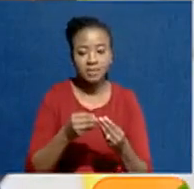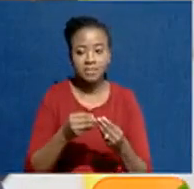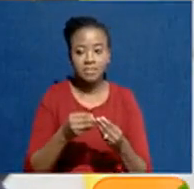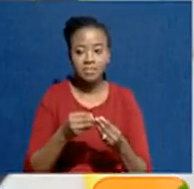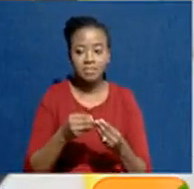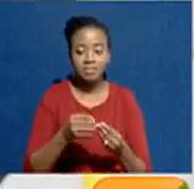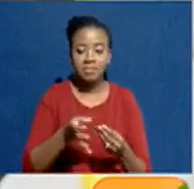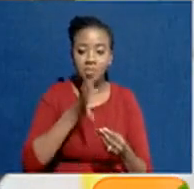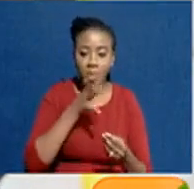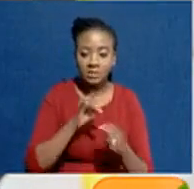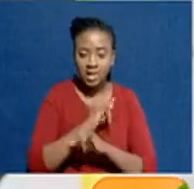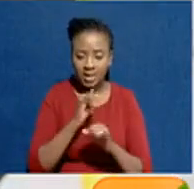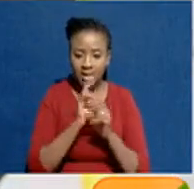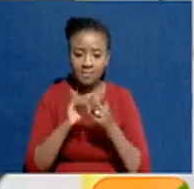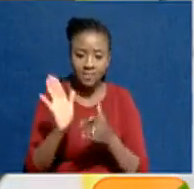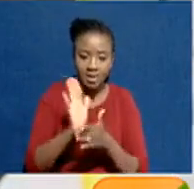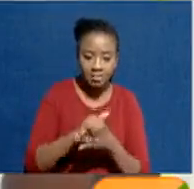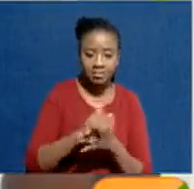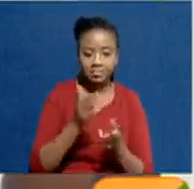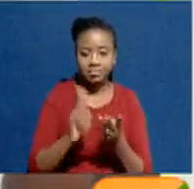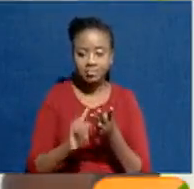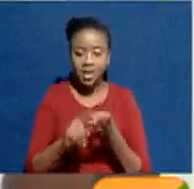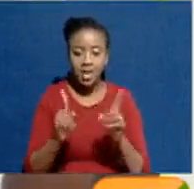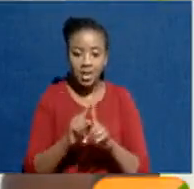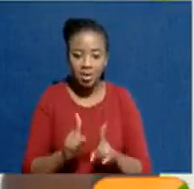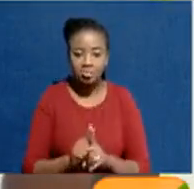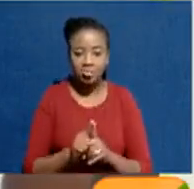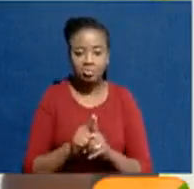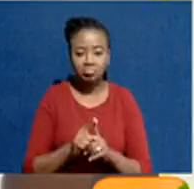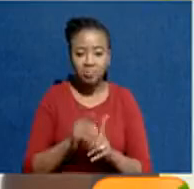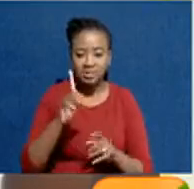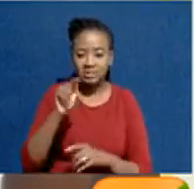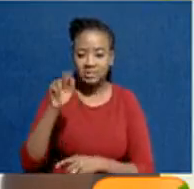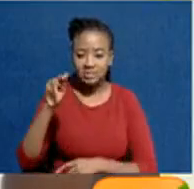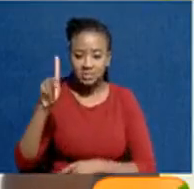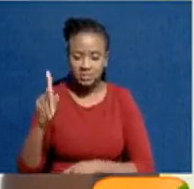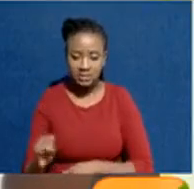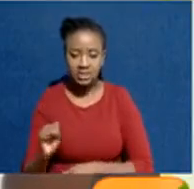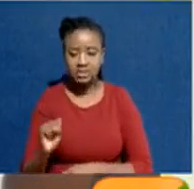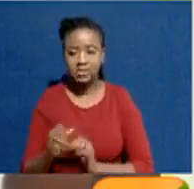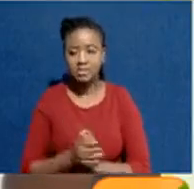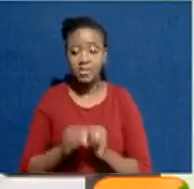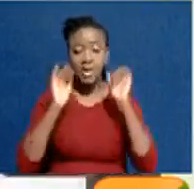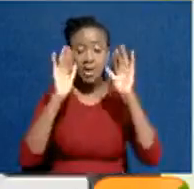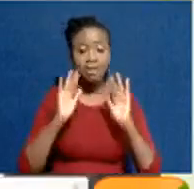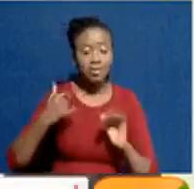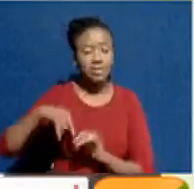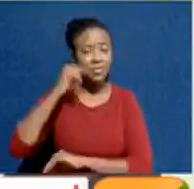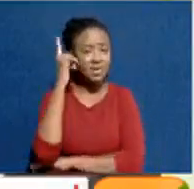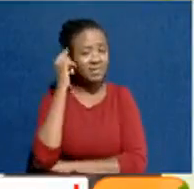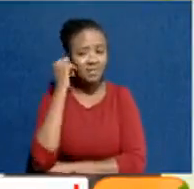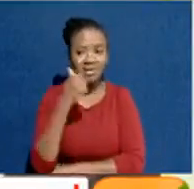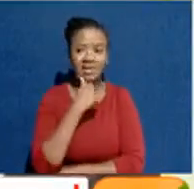clean water and sanitation in schools. It is important for us to ask ourselves questions. Why is this